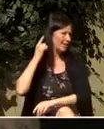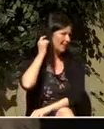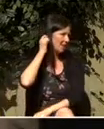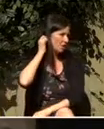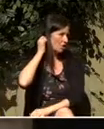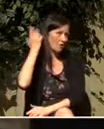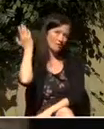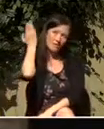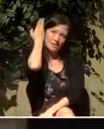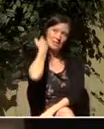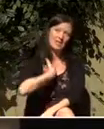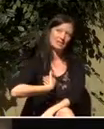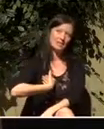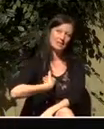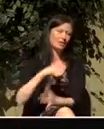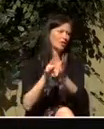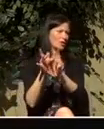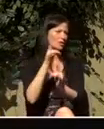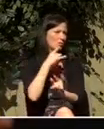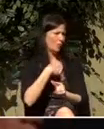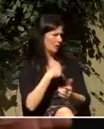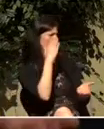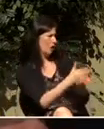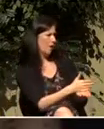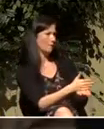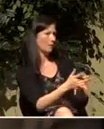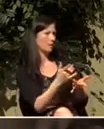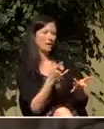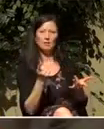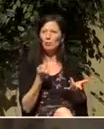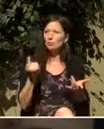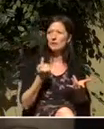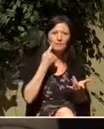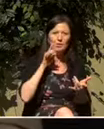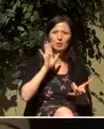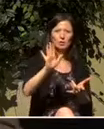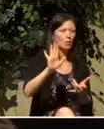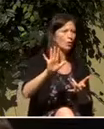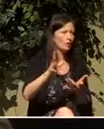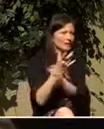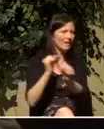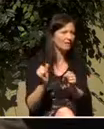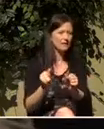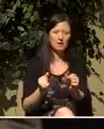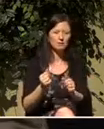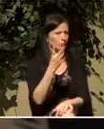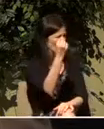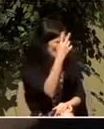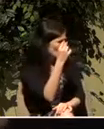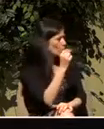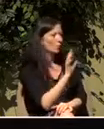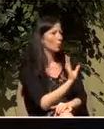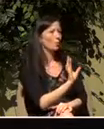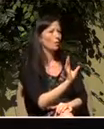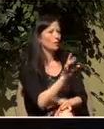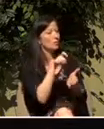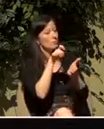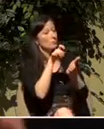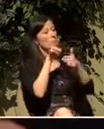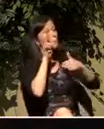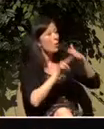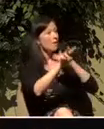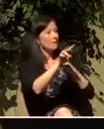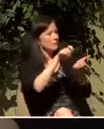I only did it because I loved him. And I wanted to protect him, but he said no. This was all so that the writings and the prophets could